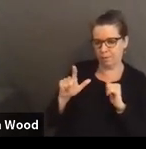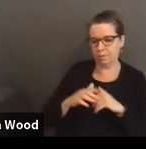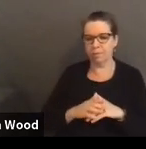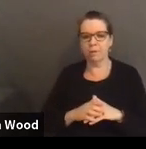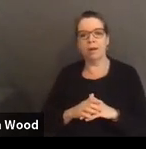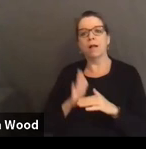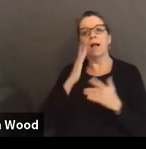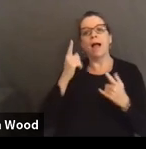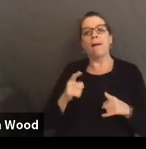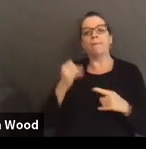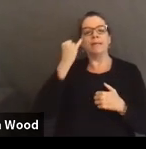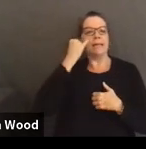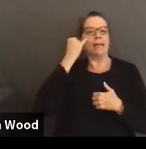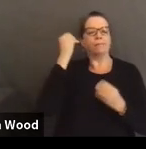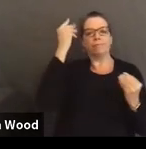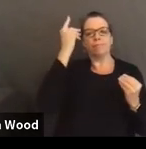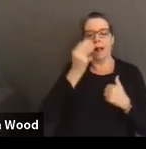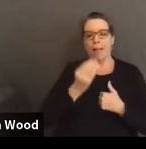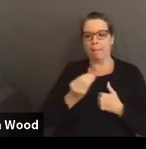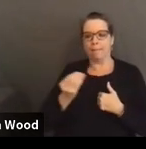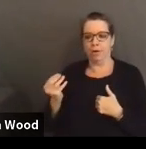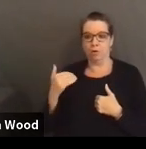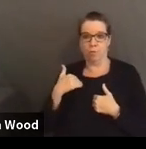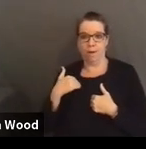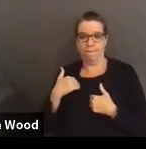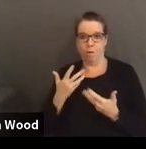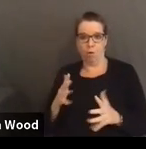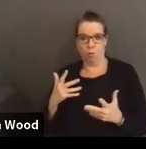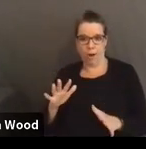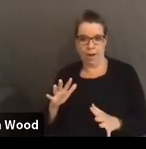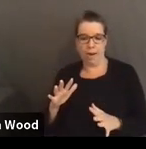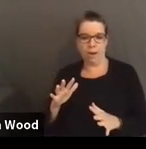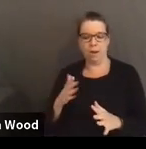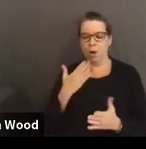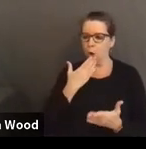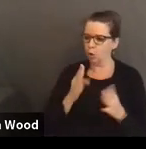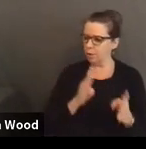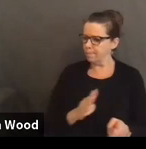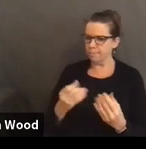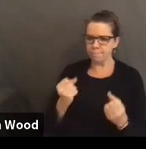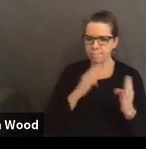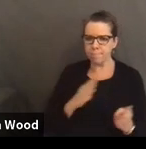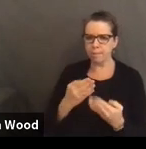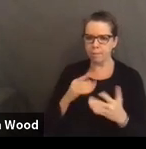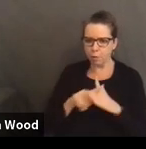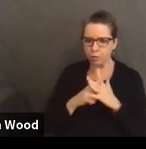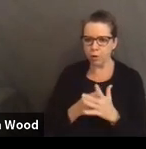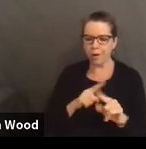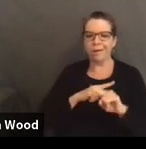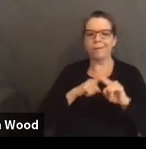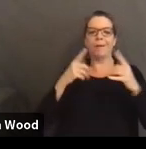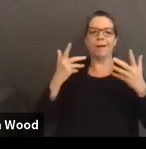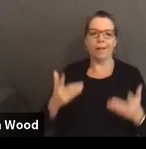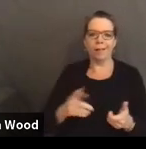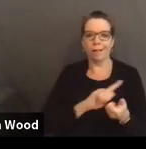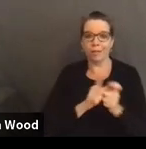happen if you were thinking that the materials, you had great plans going in, but maybe had concerns in